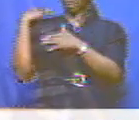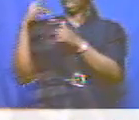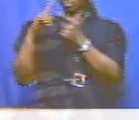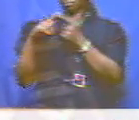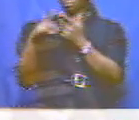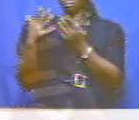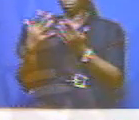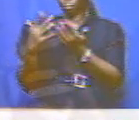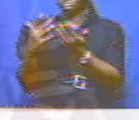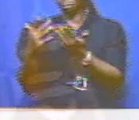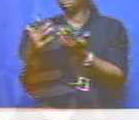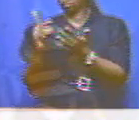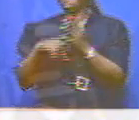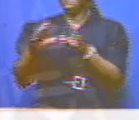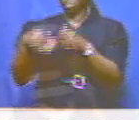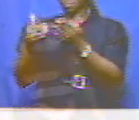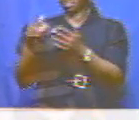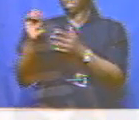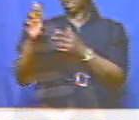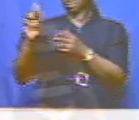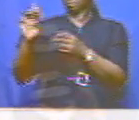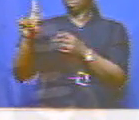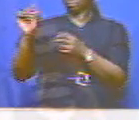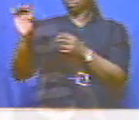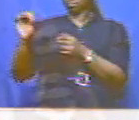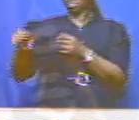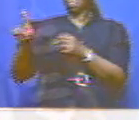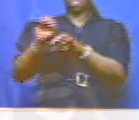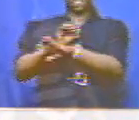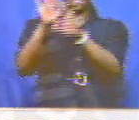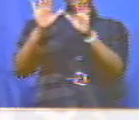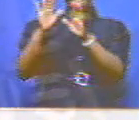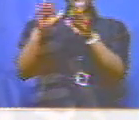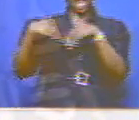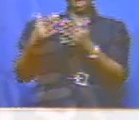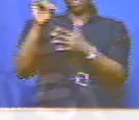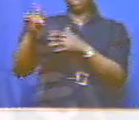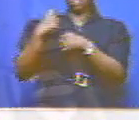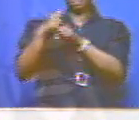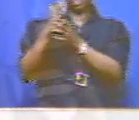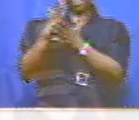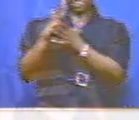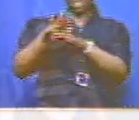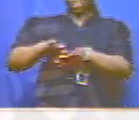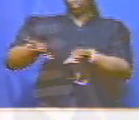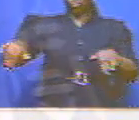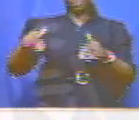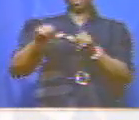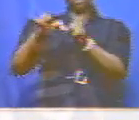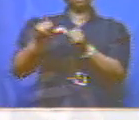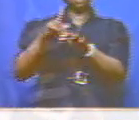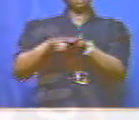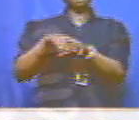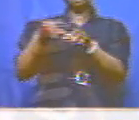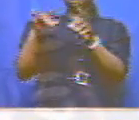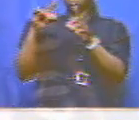late Onguto, he was very clear in terms of how we need to make sure that swimming continues, even as all these things are being addressed. Yeah. And the same ruling was repeated